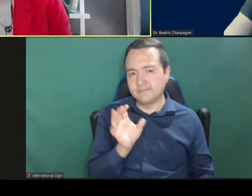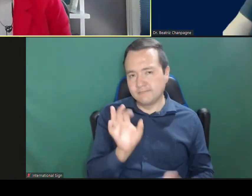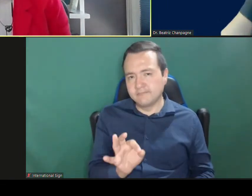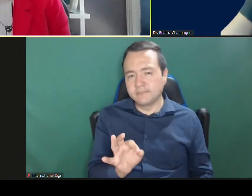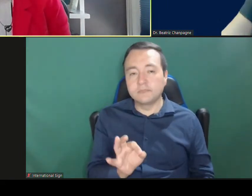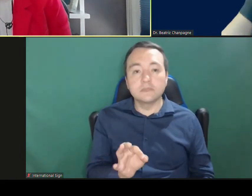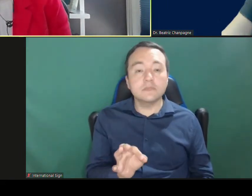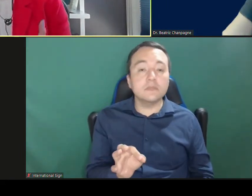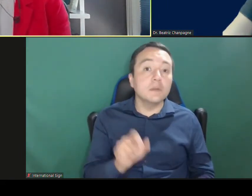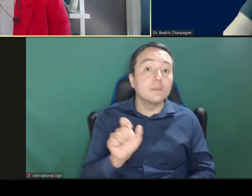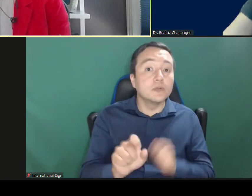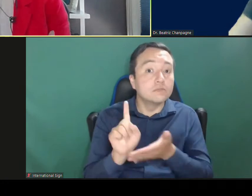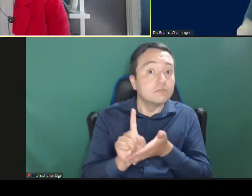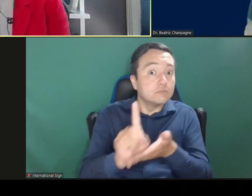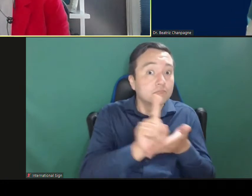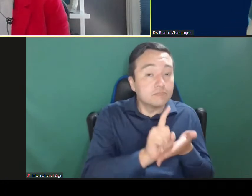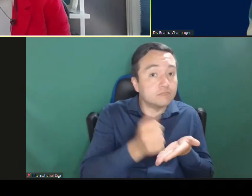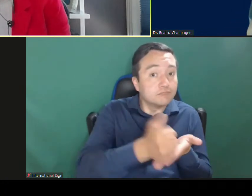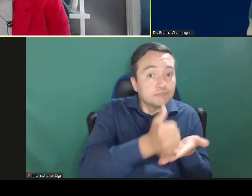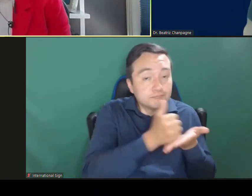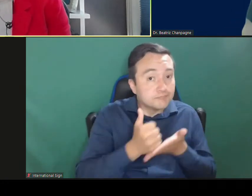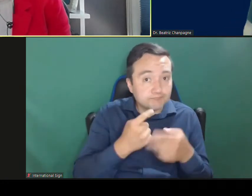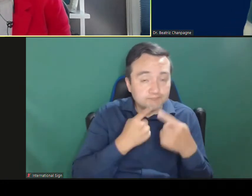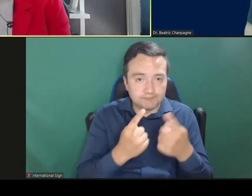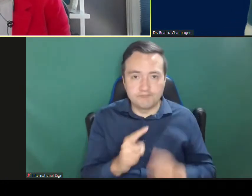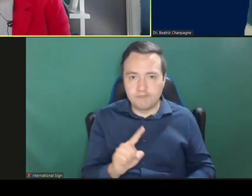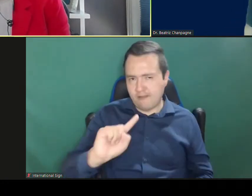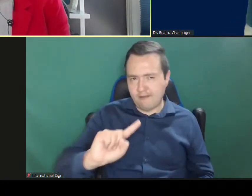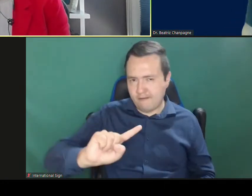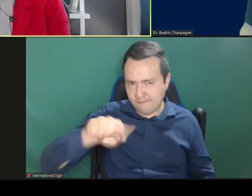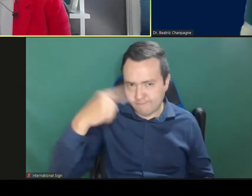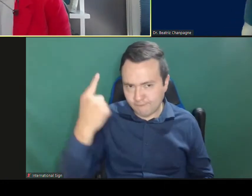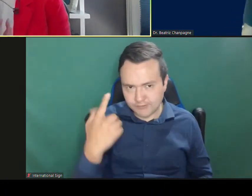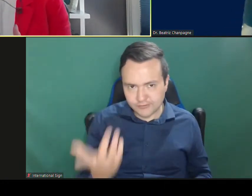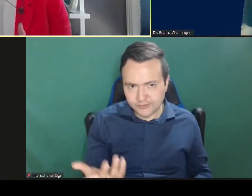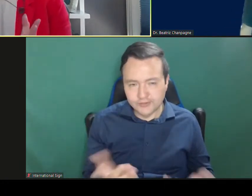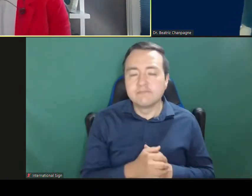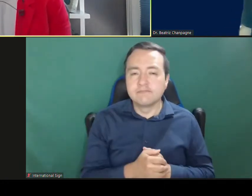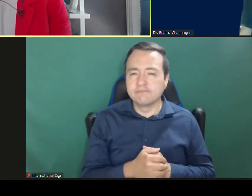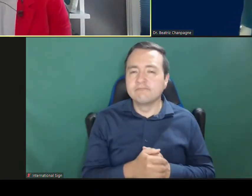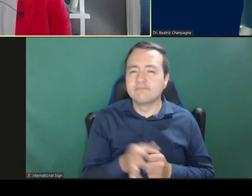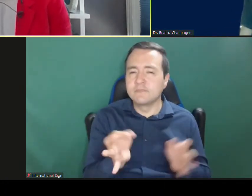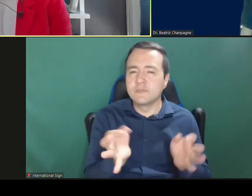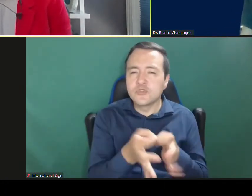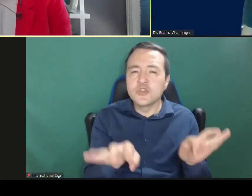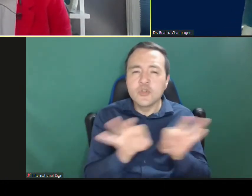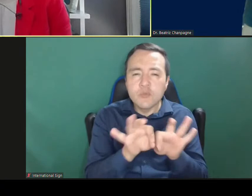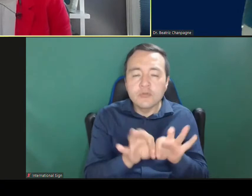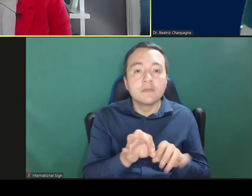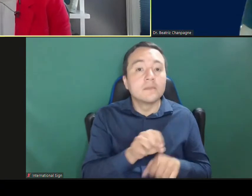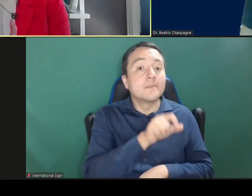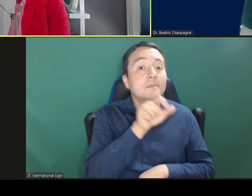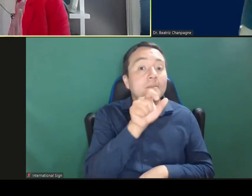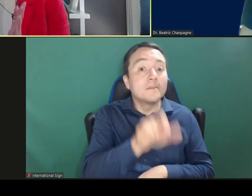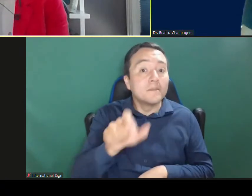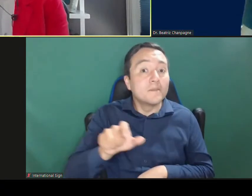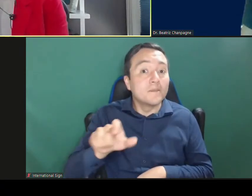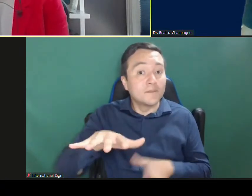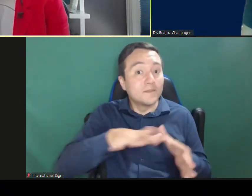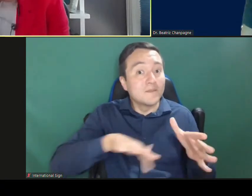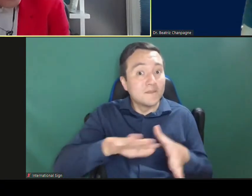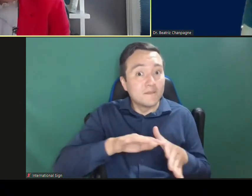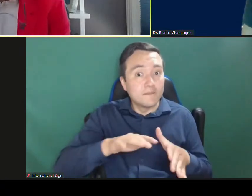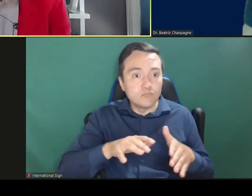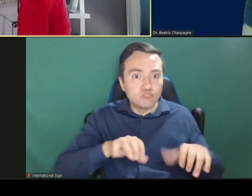some of the points that the participants are also raising. First of all, you spoke to us about the importance